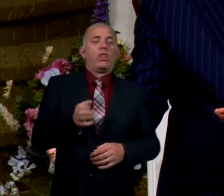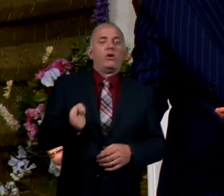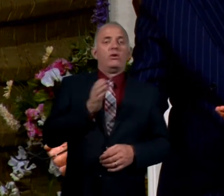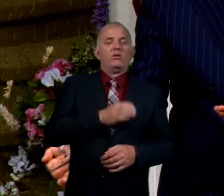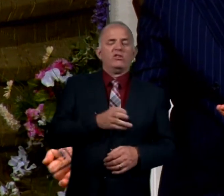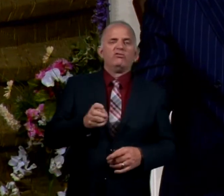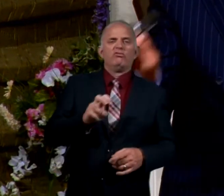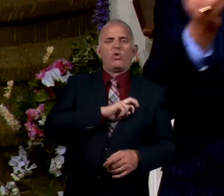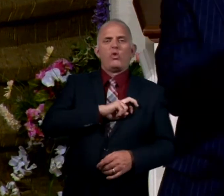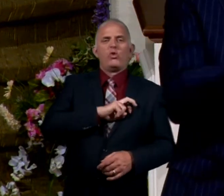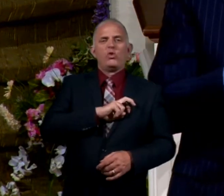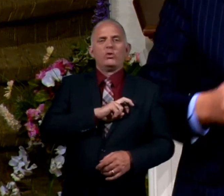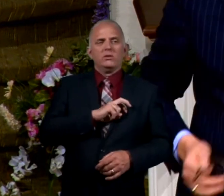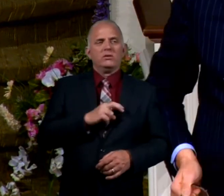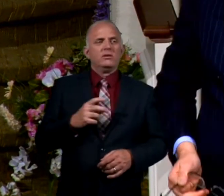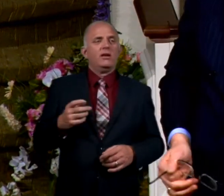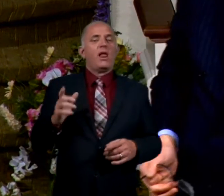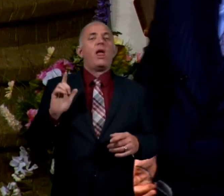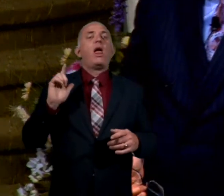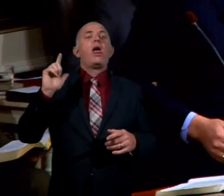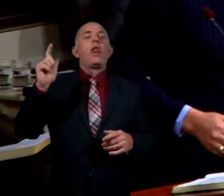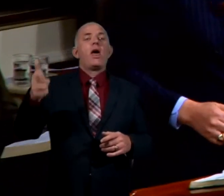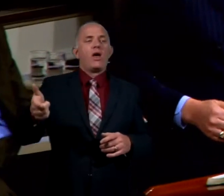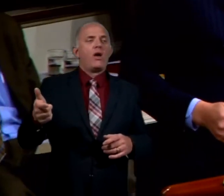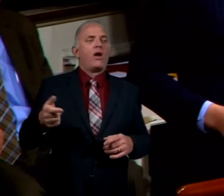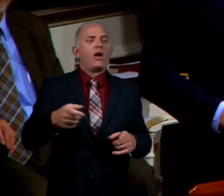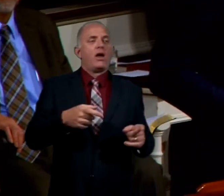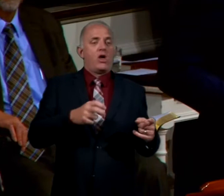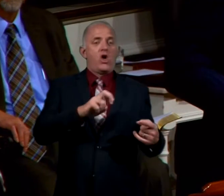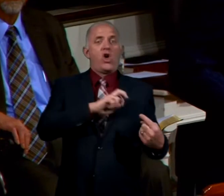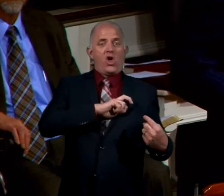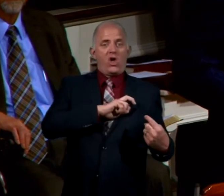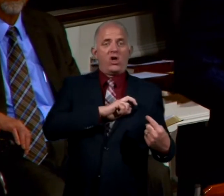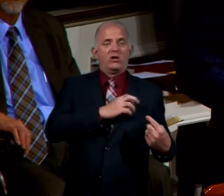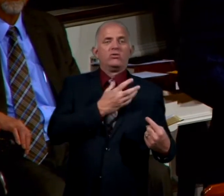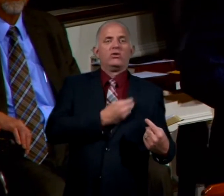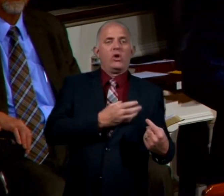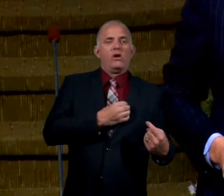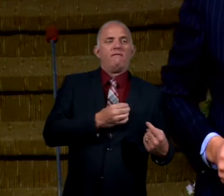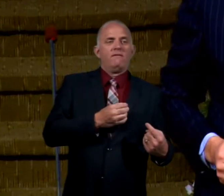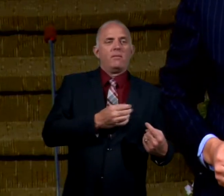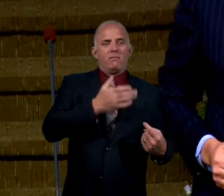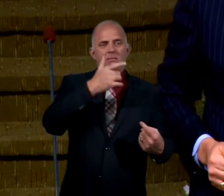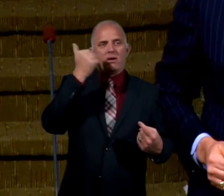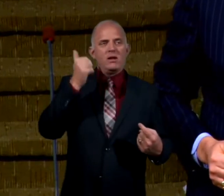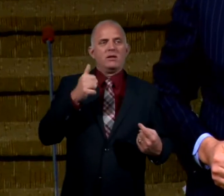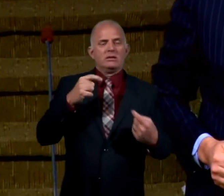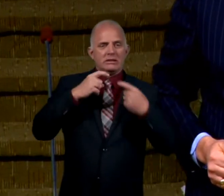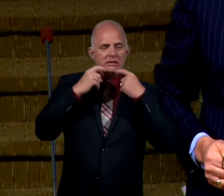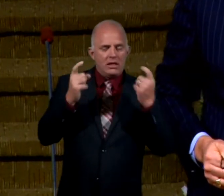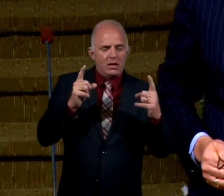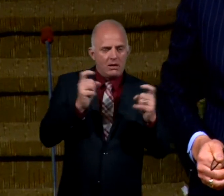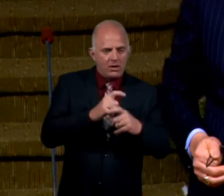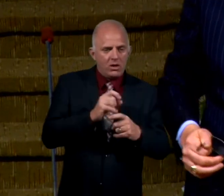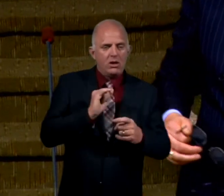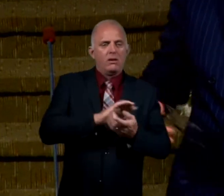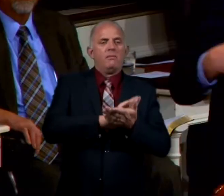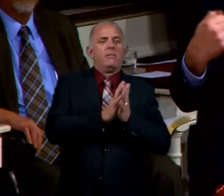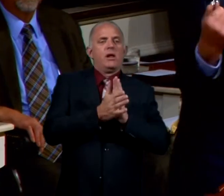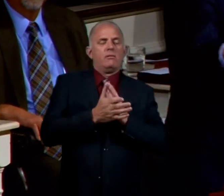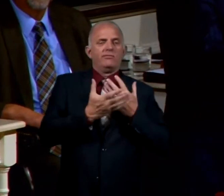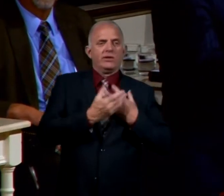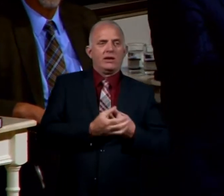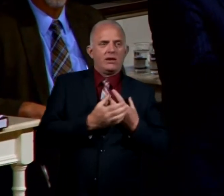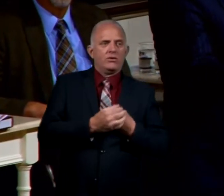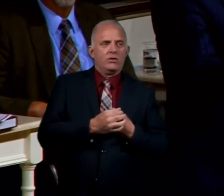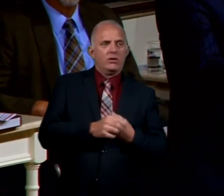heart. And then later on, when the person with a hard heart gets softened by the discipline of sin, the complications of sin, the discipline of God, the